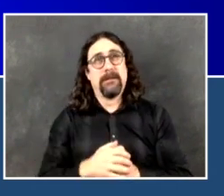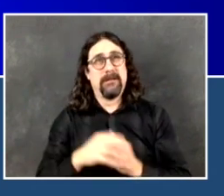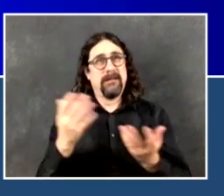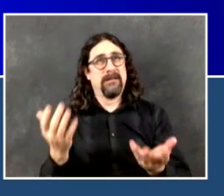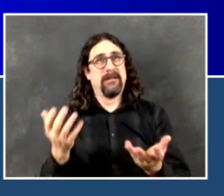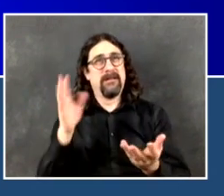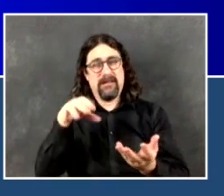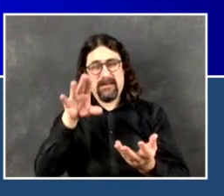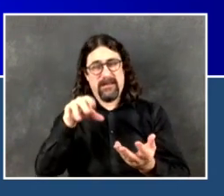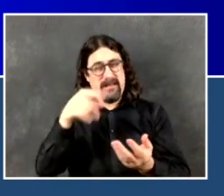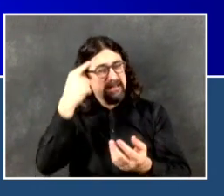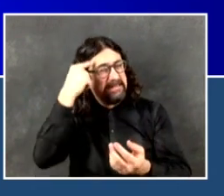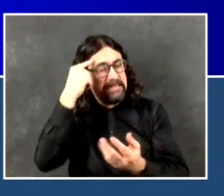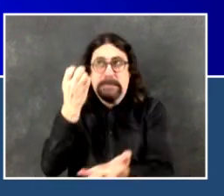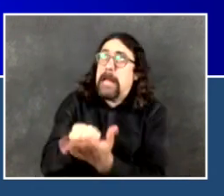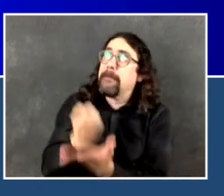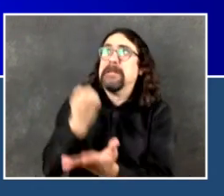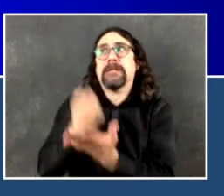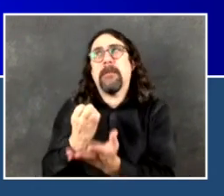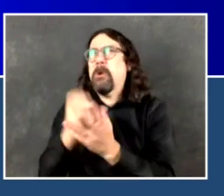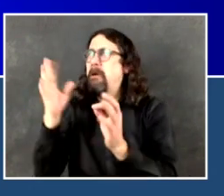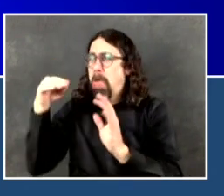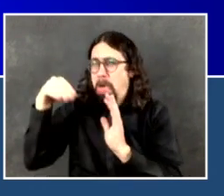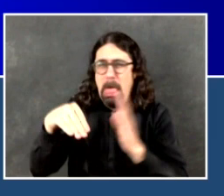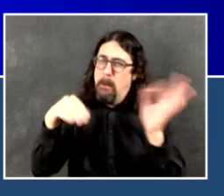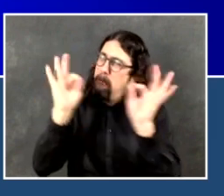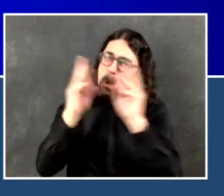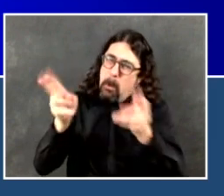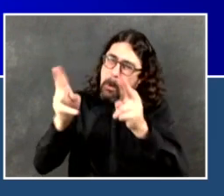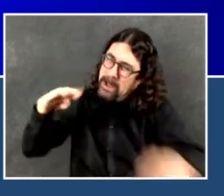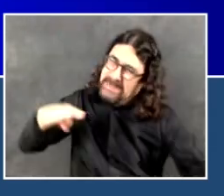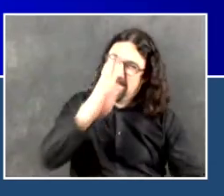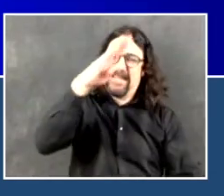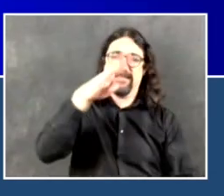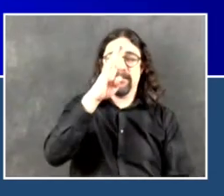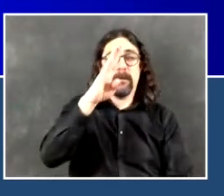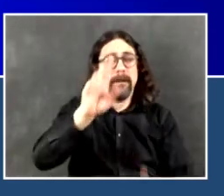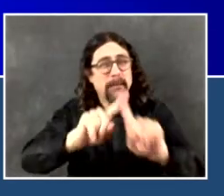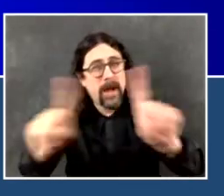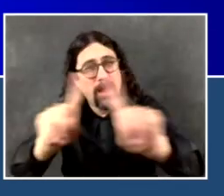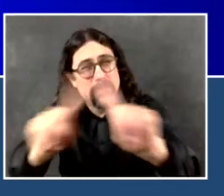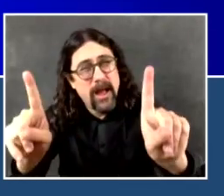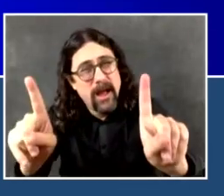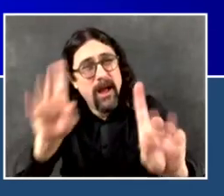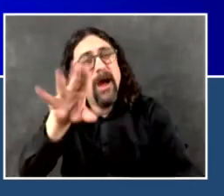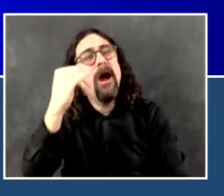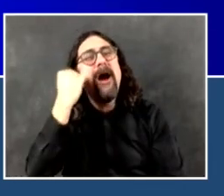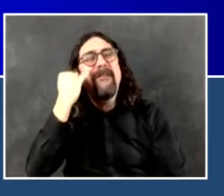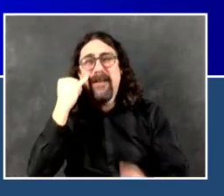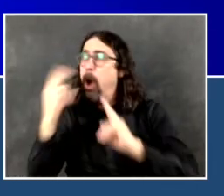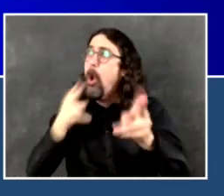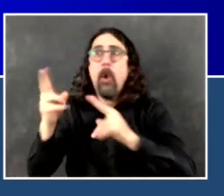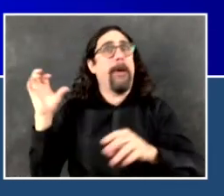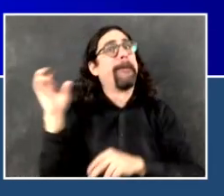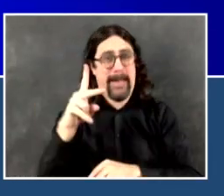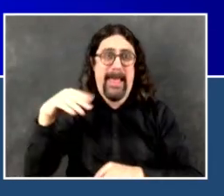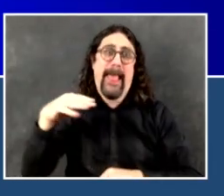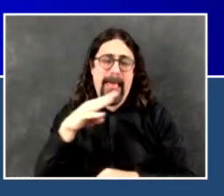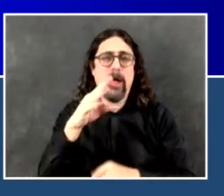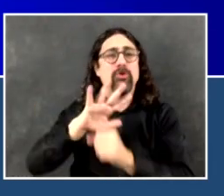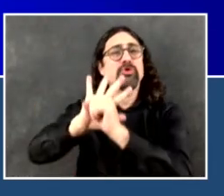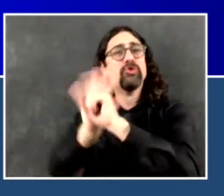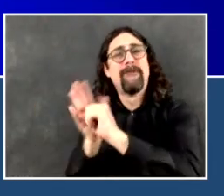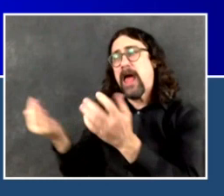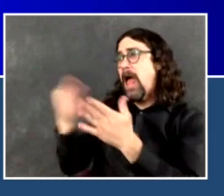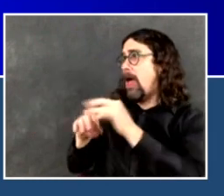time when you could have that kind of recovery. We won't let that happen here. We will focus first and foremost on the health and safety of